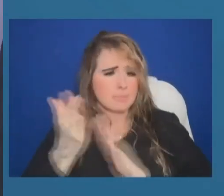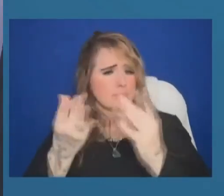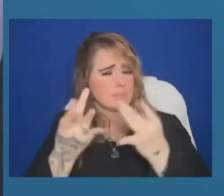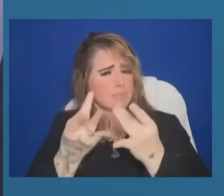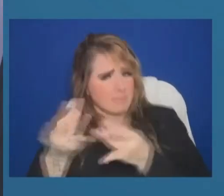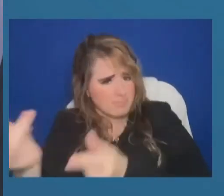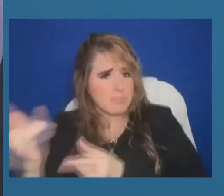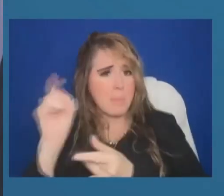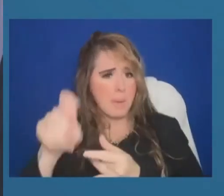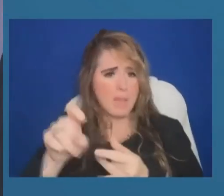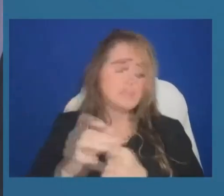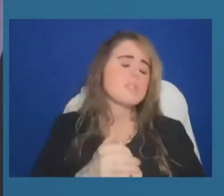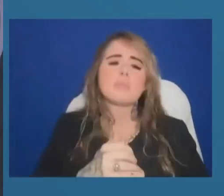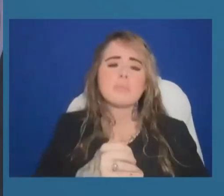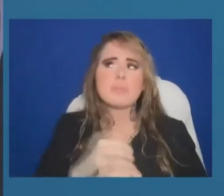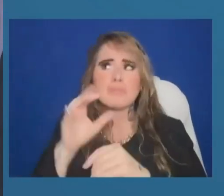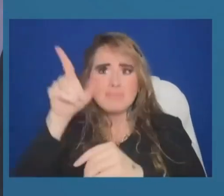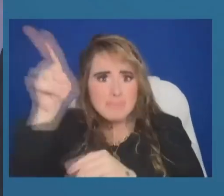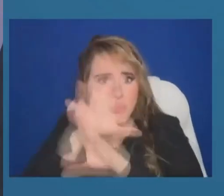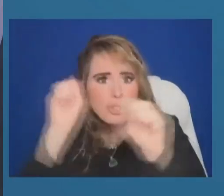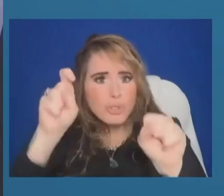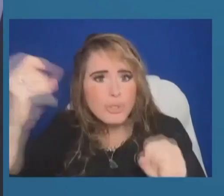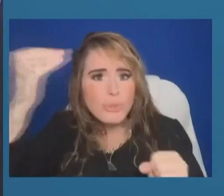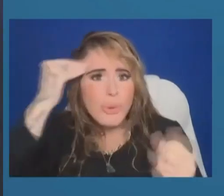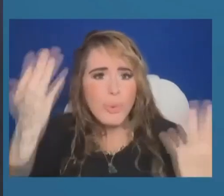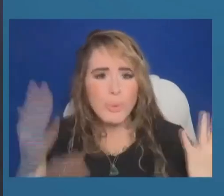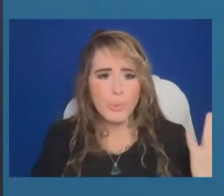And one would think he would know that.